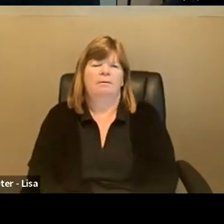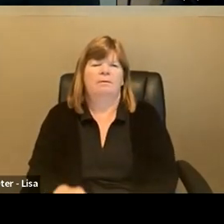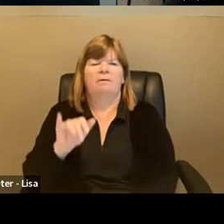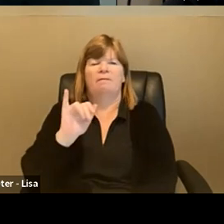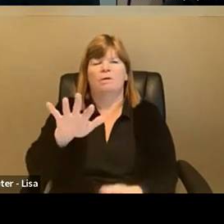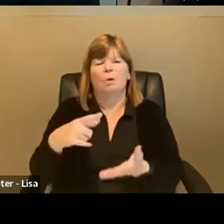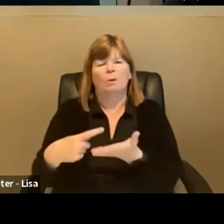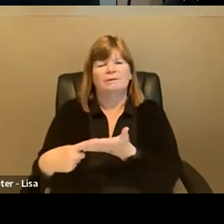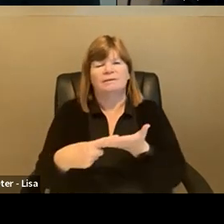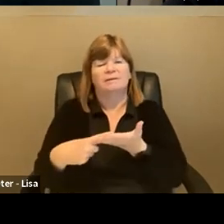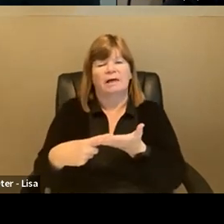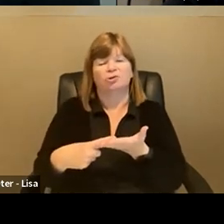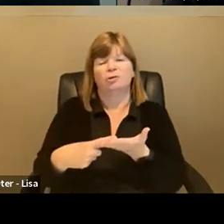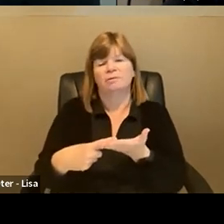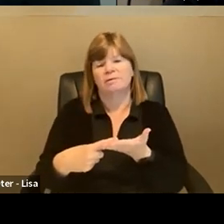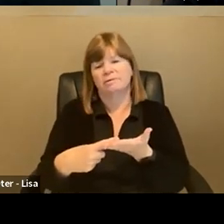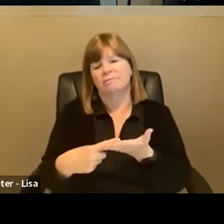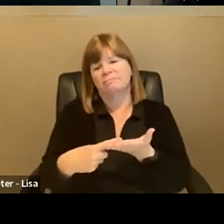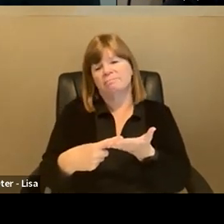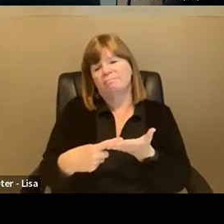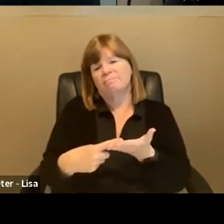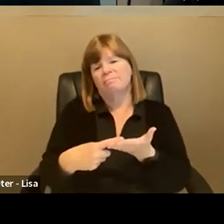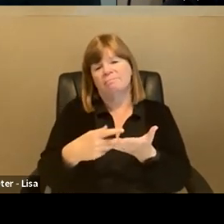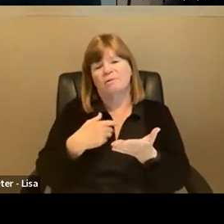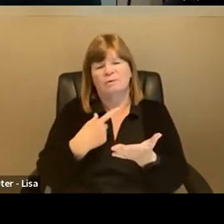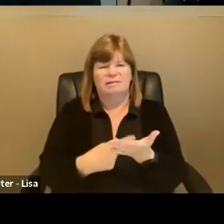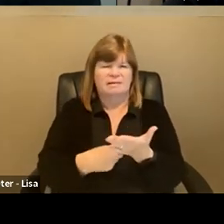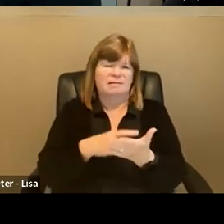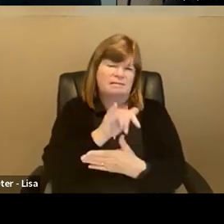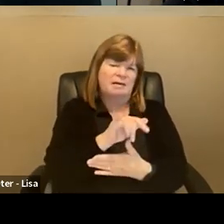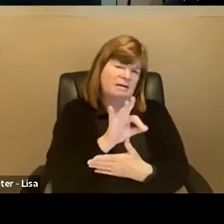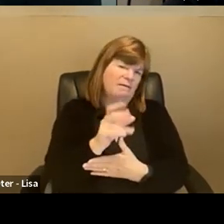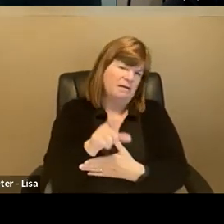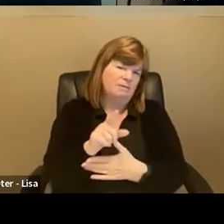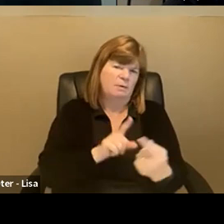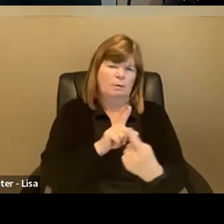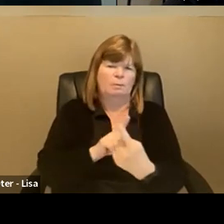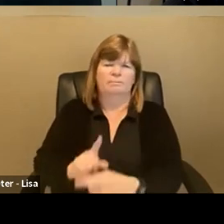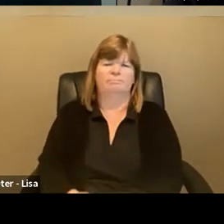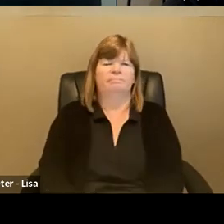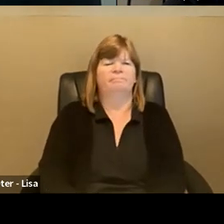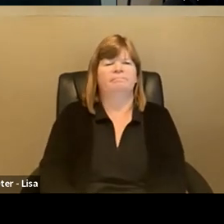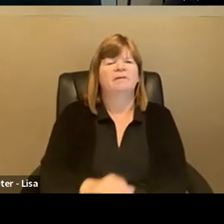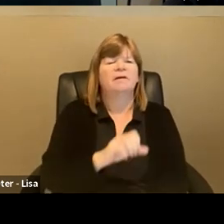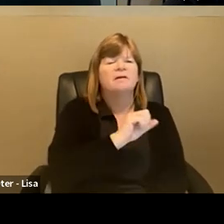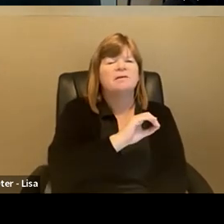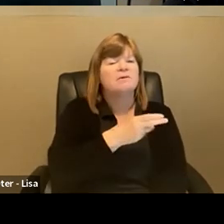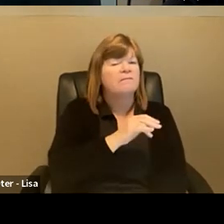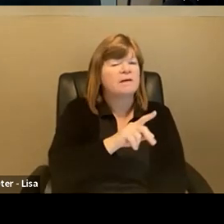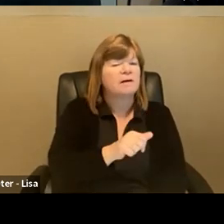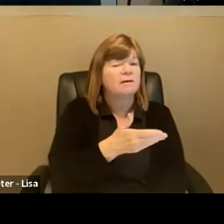conversations, we address them one-to-one usually. Sophia, what about in LA?